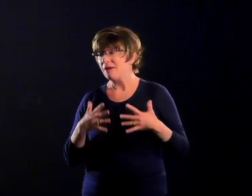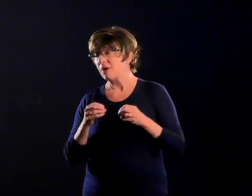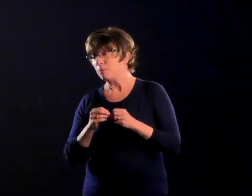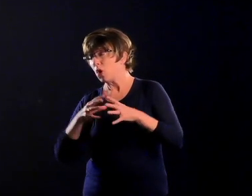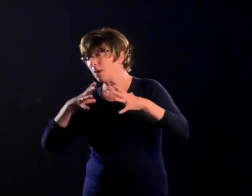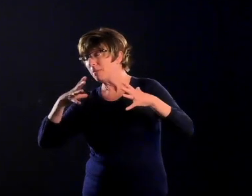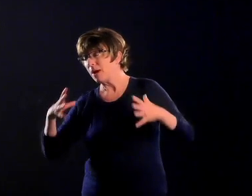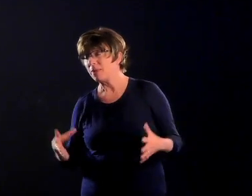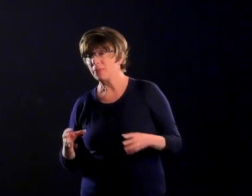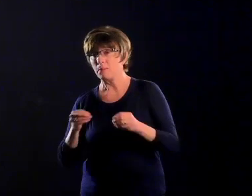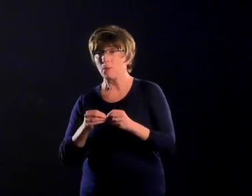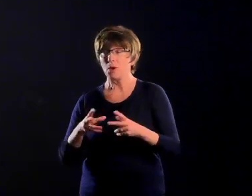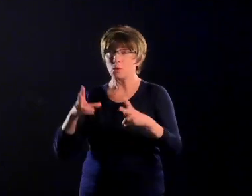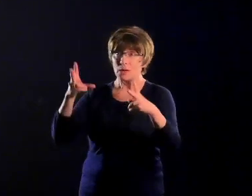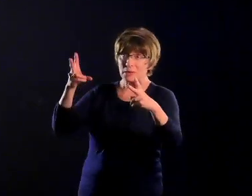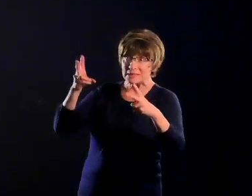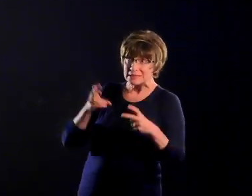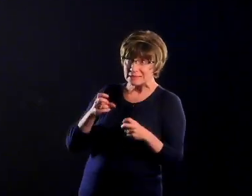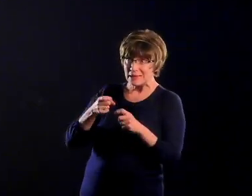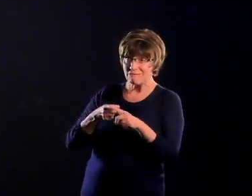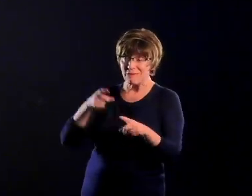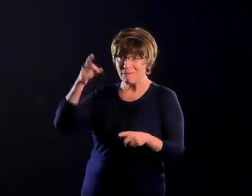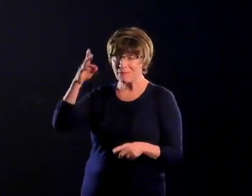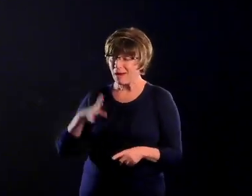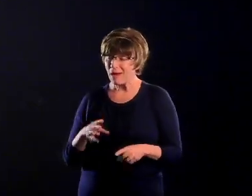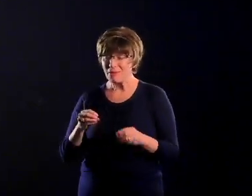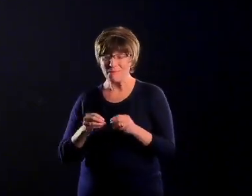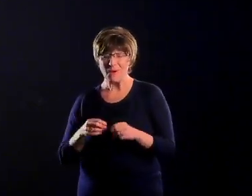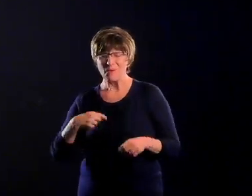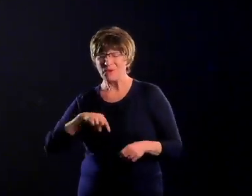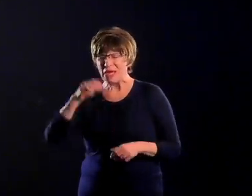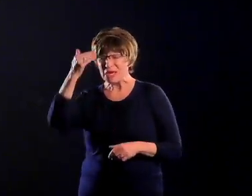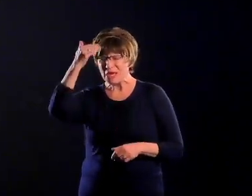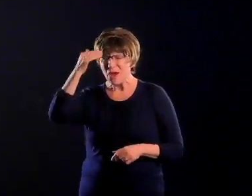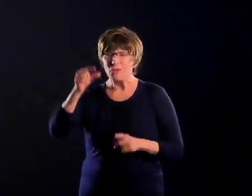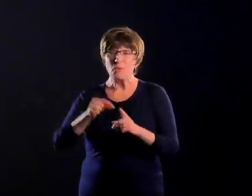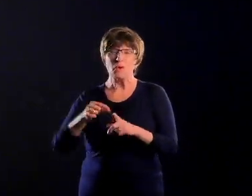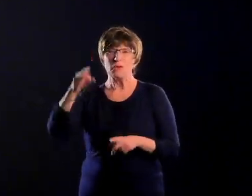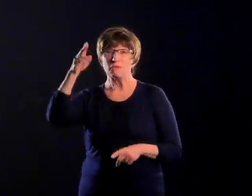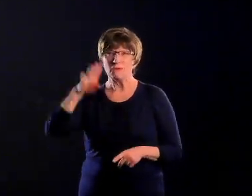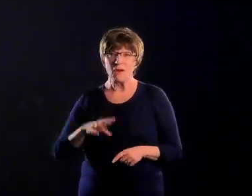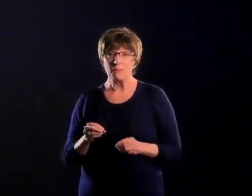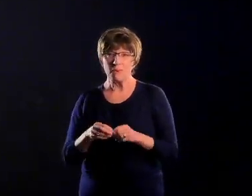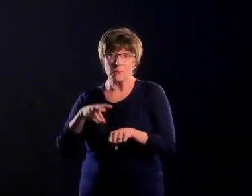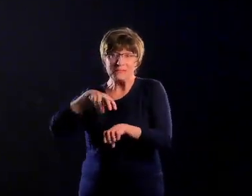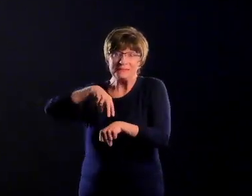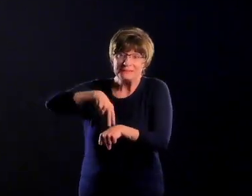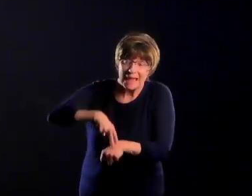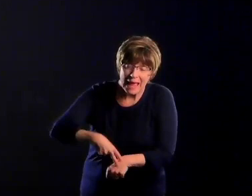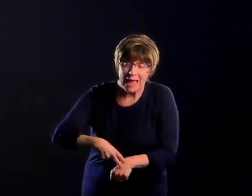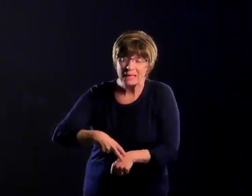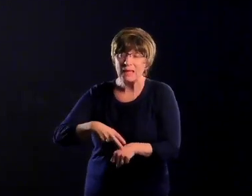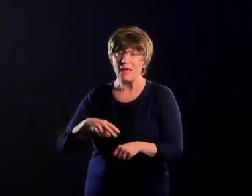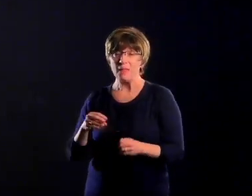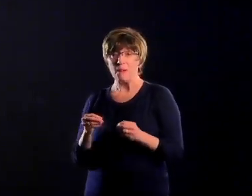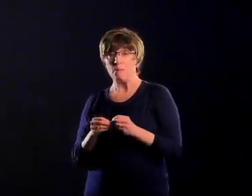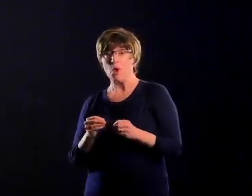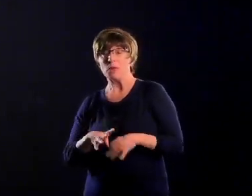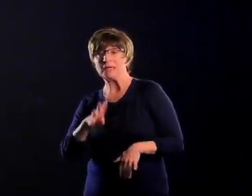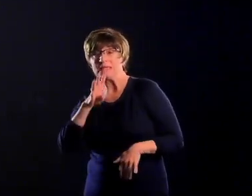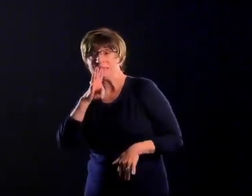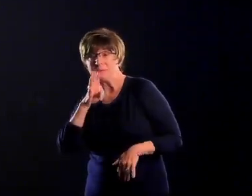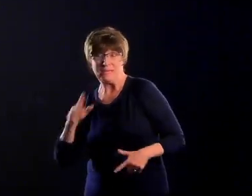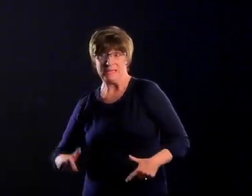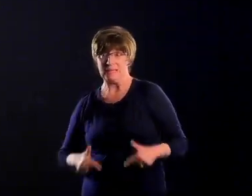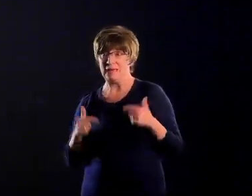we receive from God what he wants to give us, the more that we know the word of God, the more we stand upon the word of God, the more that we could speak life into someone